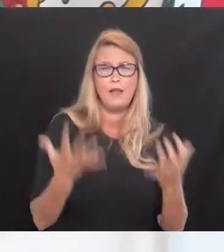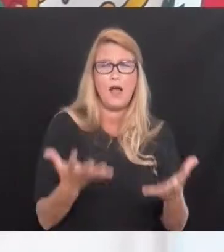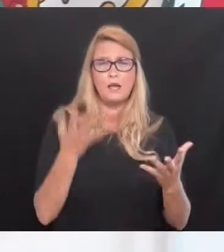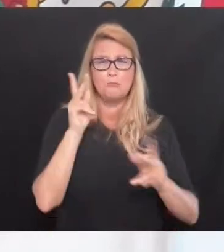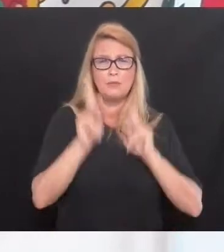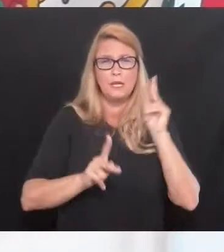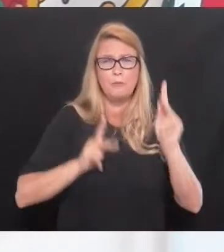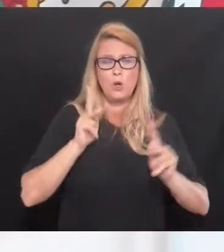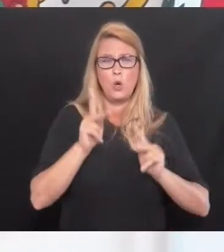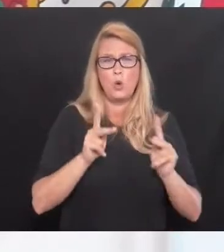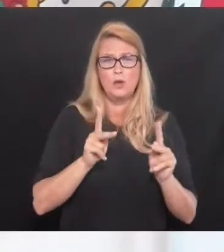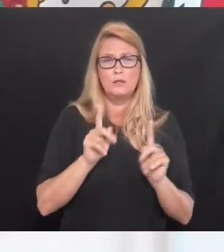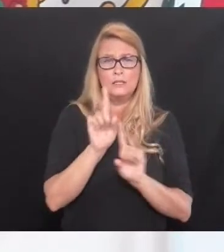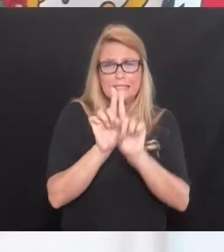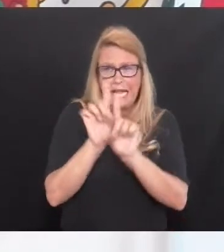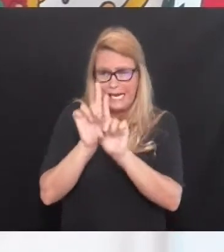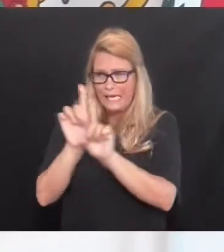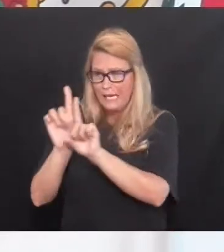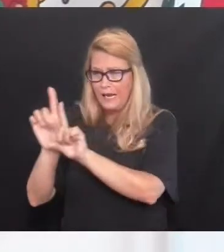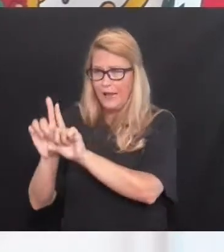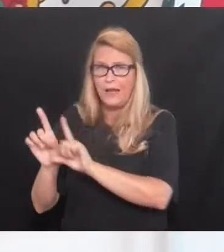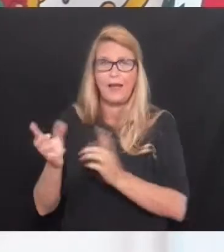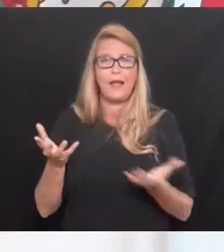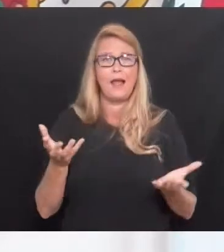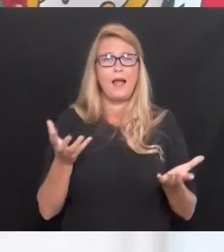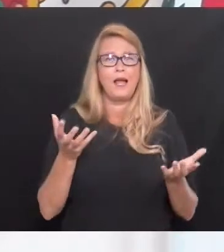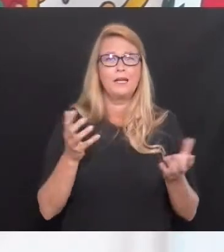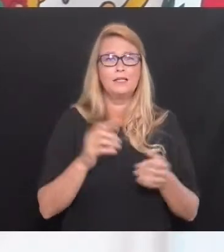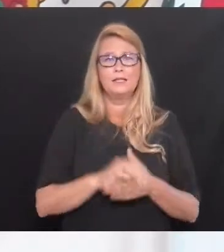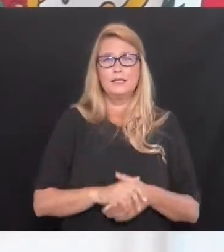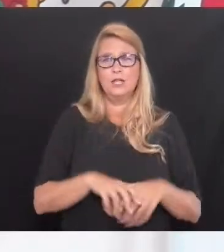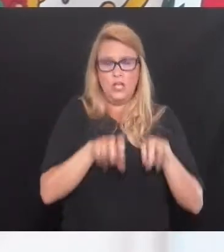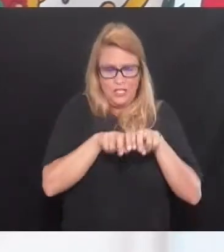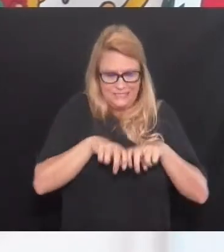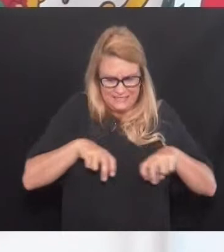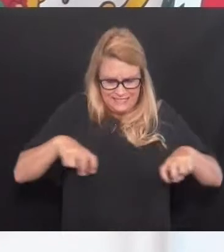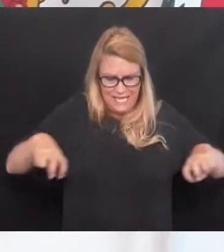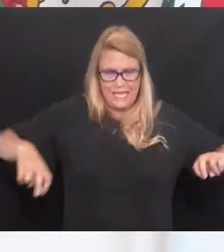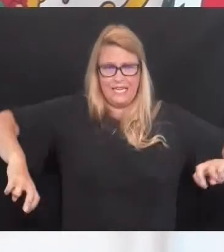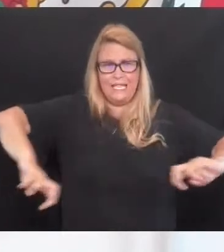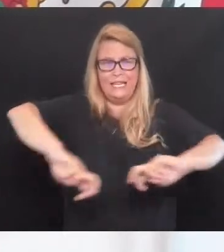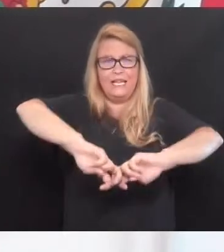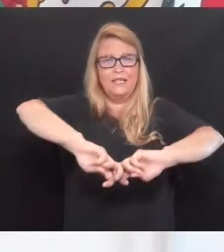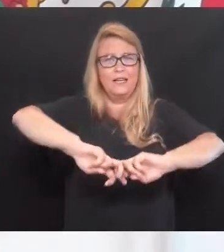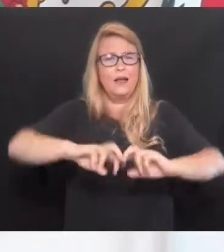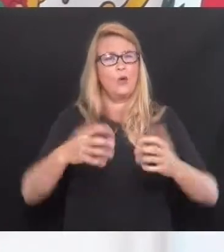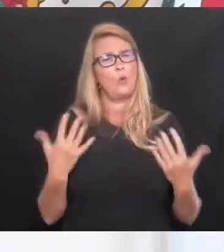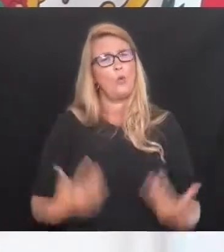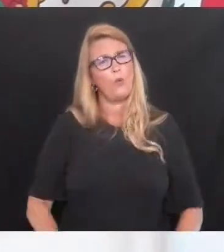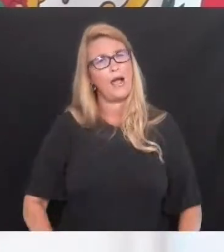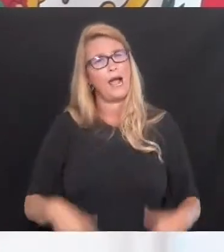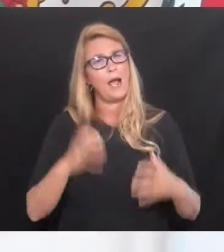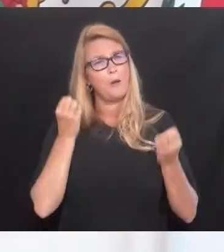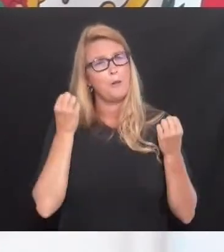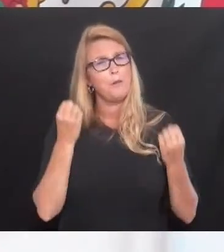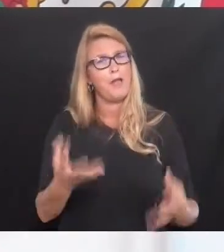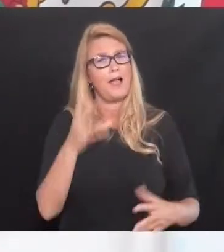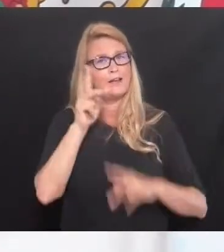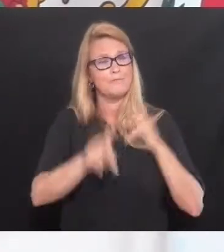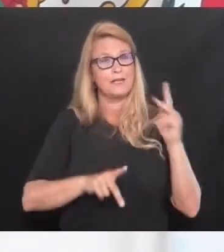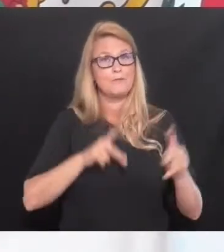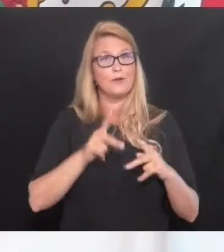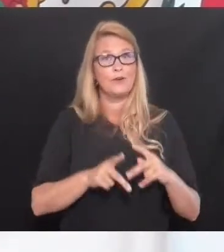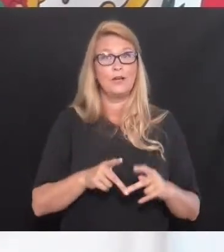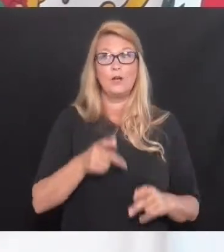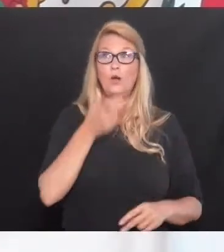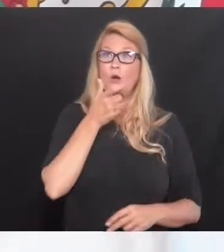up shoulder to shoulder, sitting in seats in arenas that were just massive crowds. And we